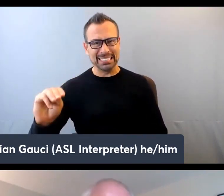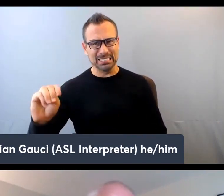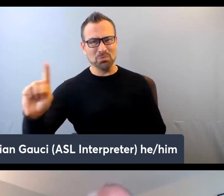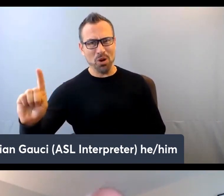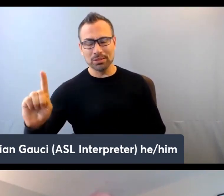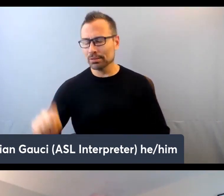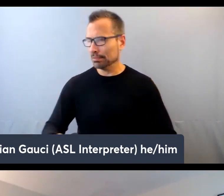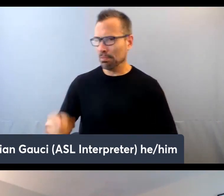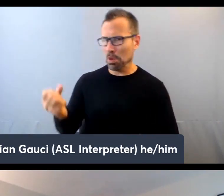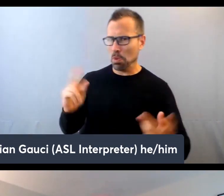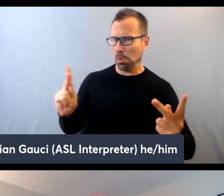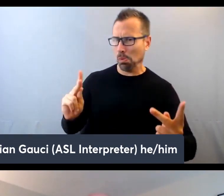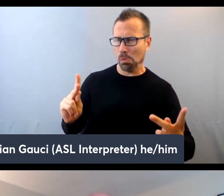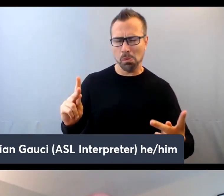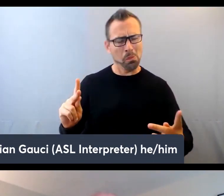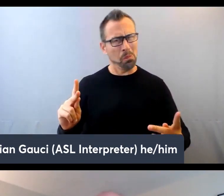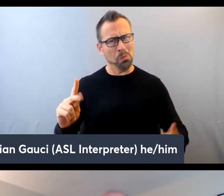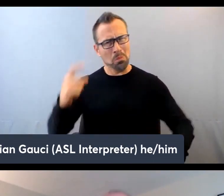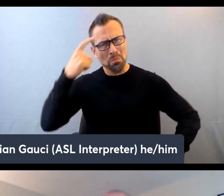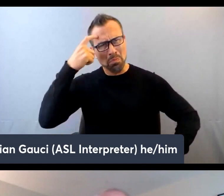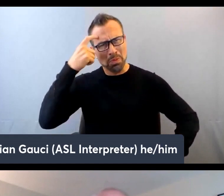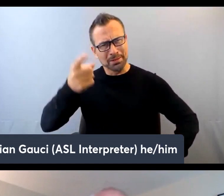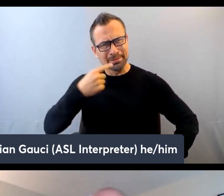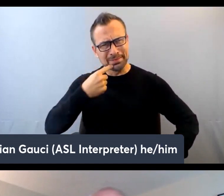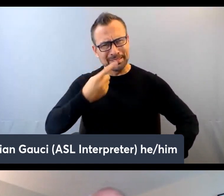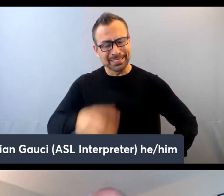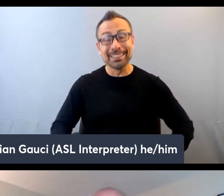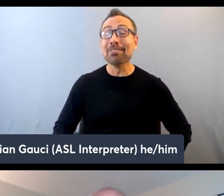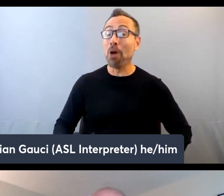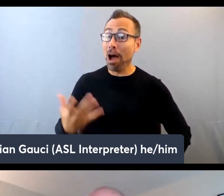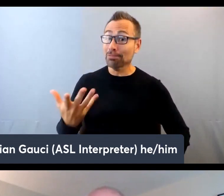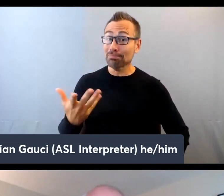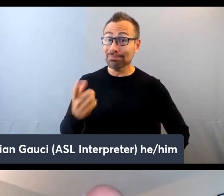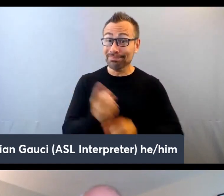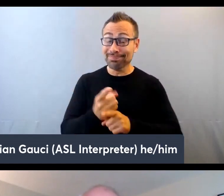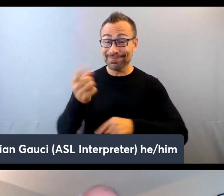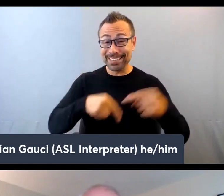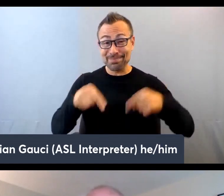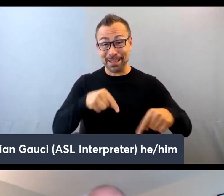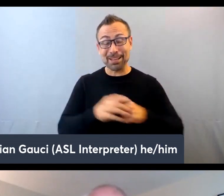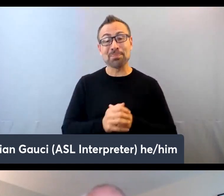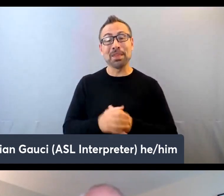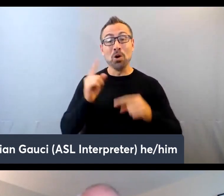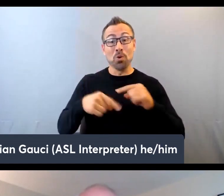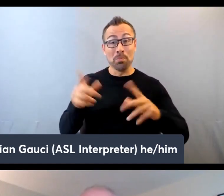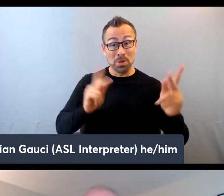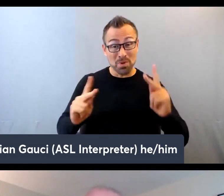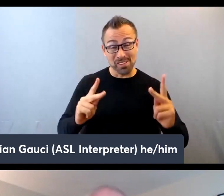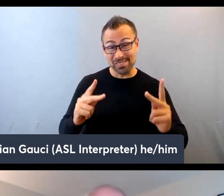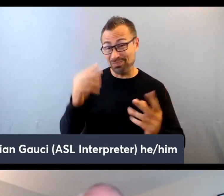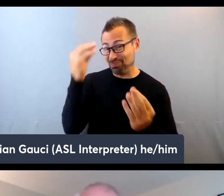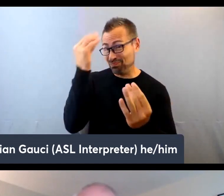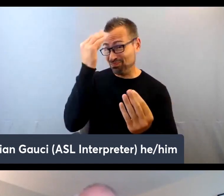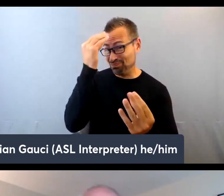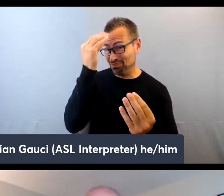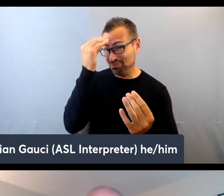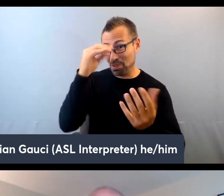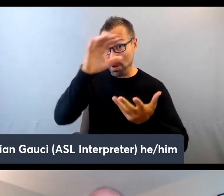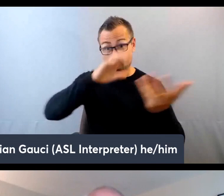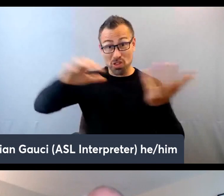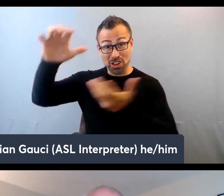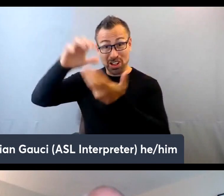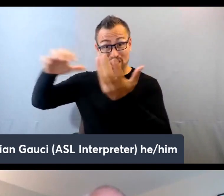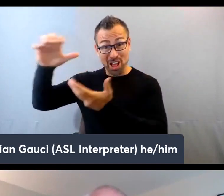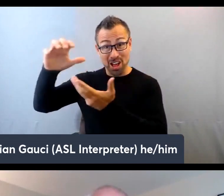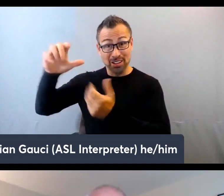what? Yes. So let's roll back a little bit, right? Because when people think about the cloud and machines running in the cloud, right, we